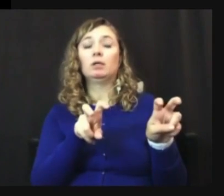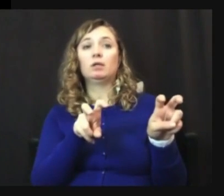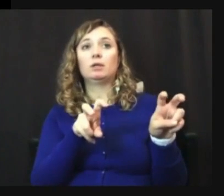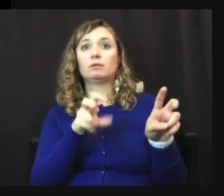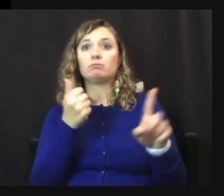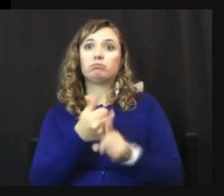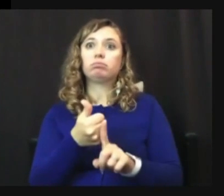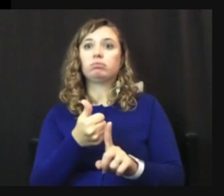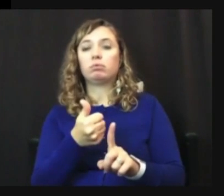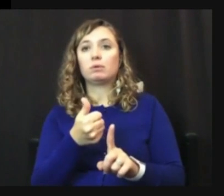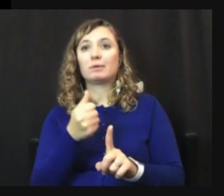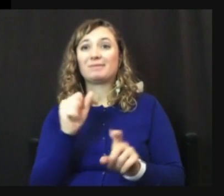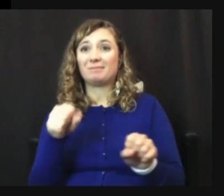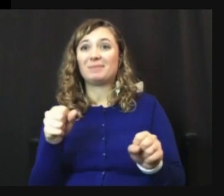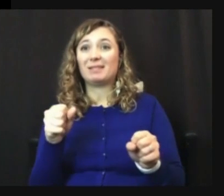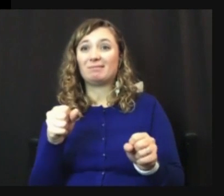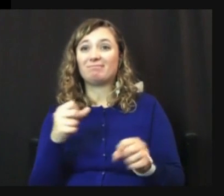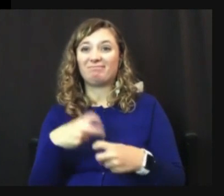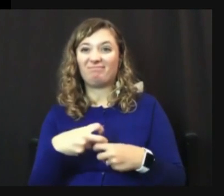really, really hard.